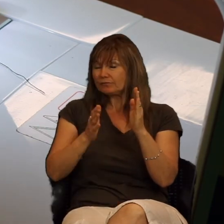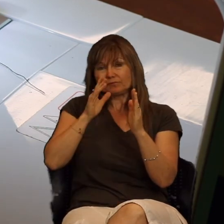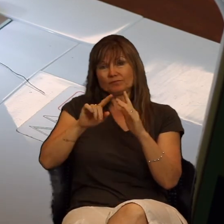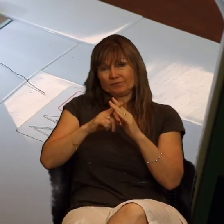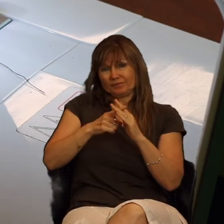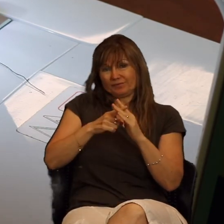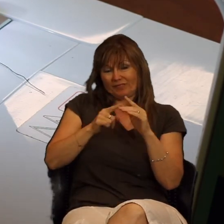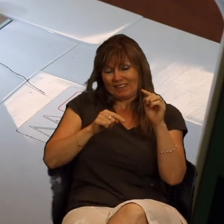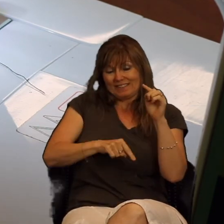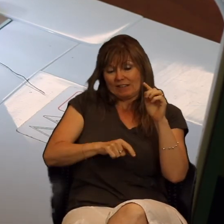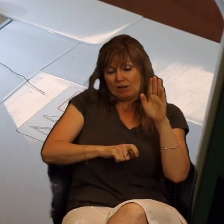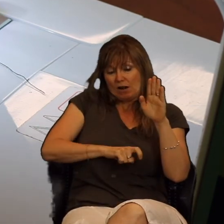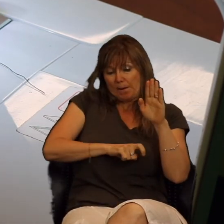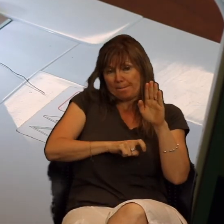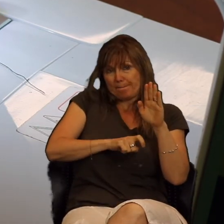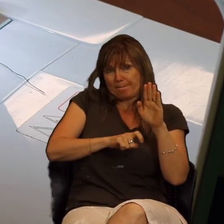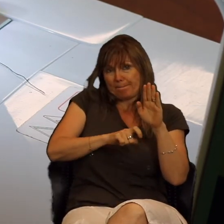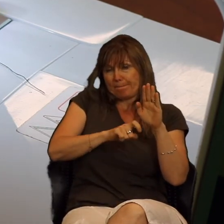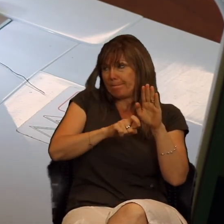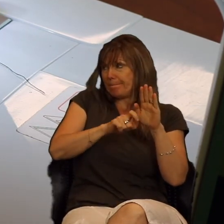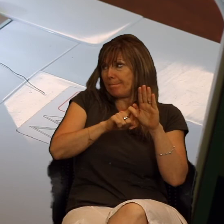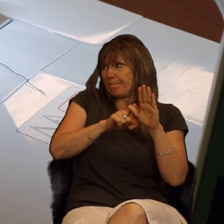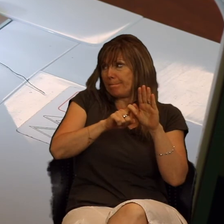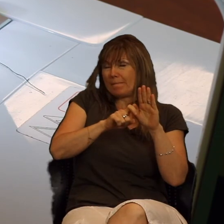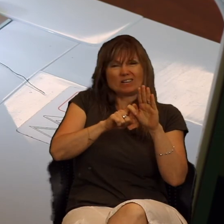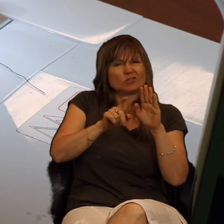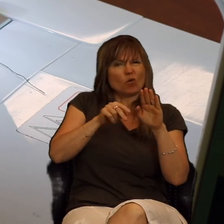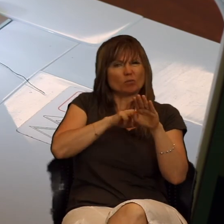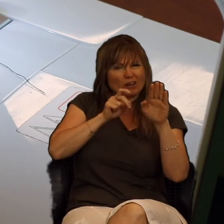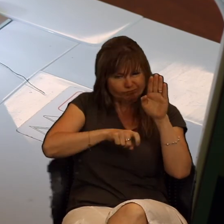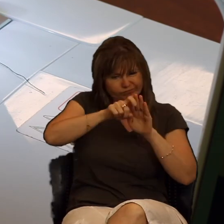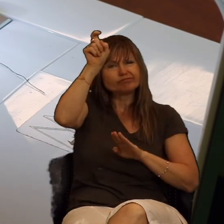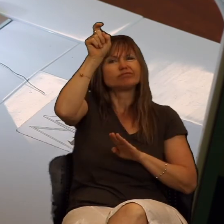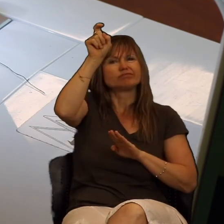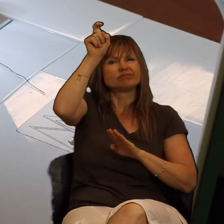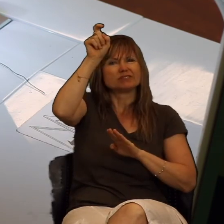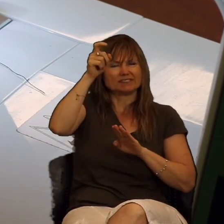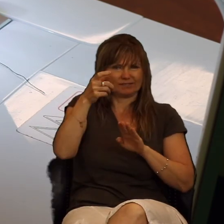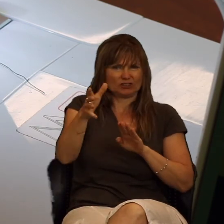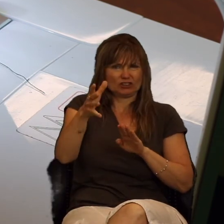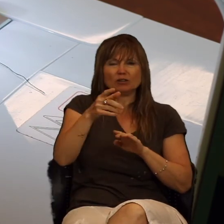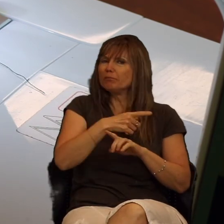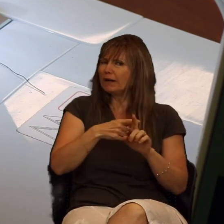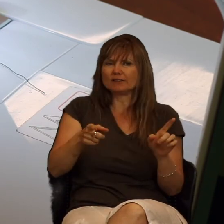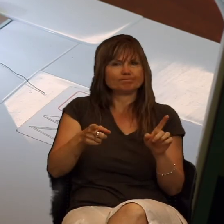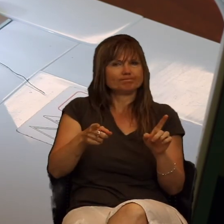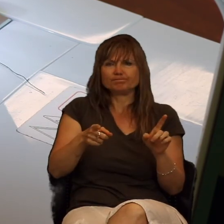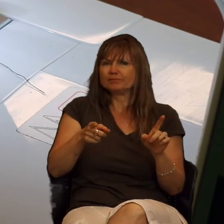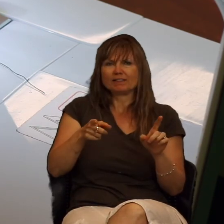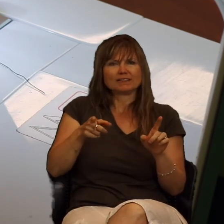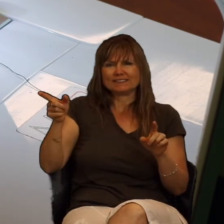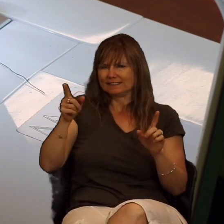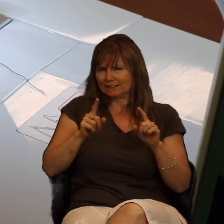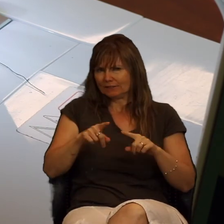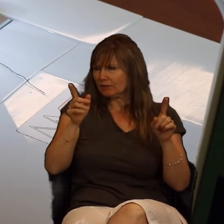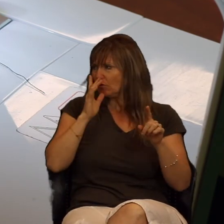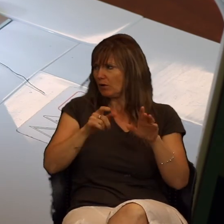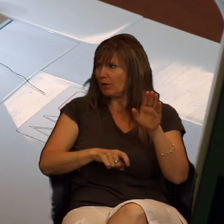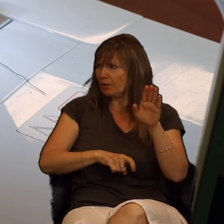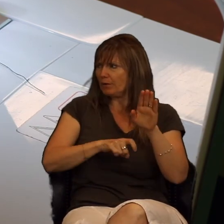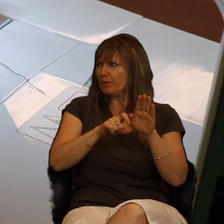the bottom, and usually we'd come just right up and sew straight to the top. What we're going to do is come